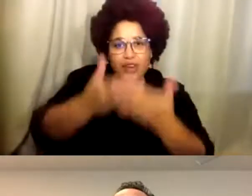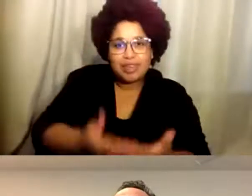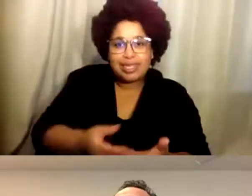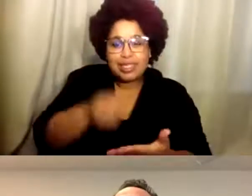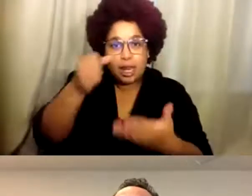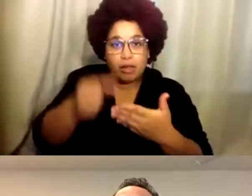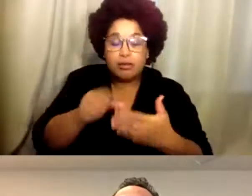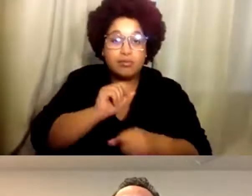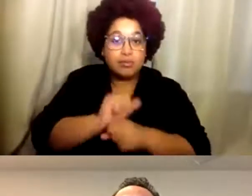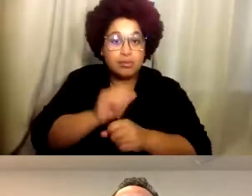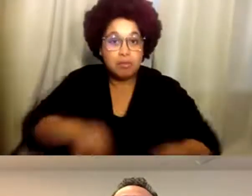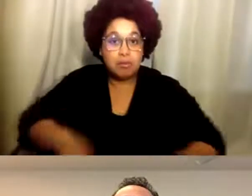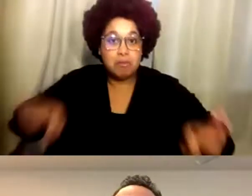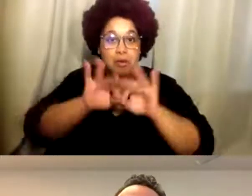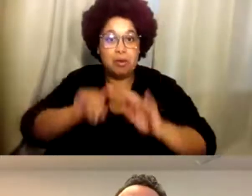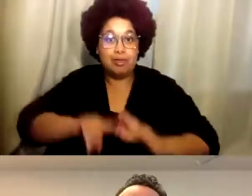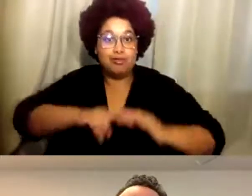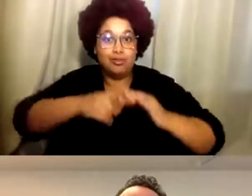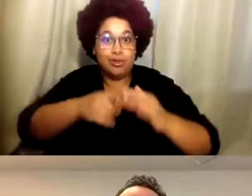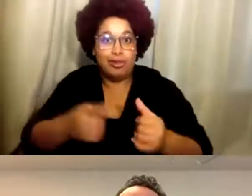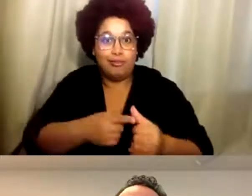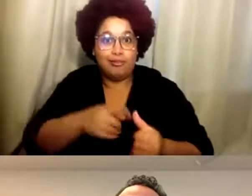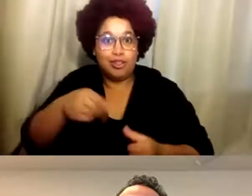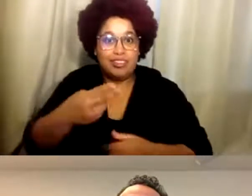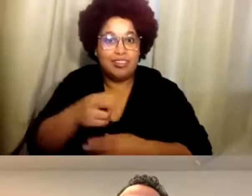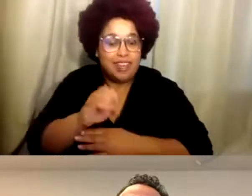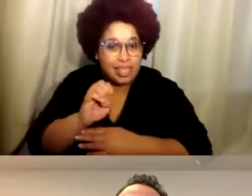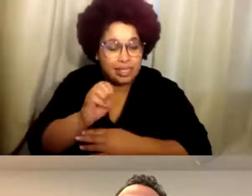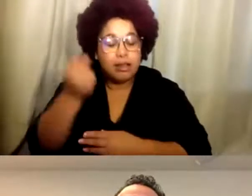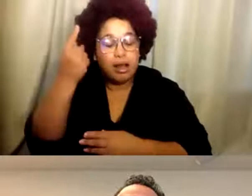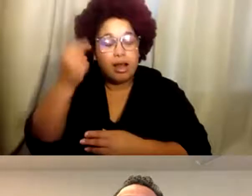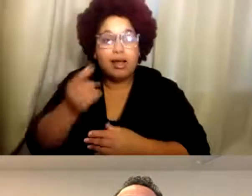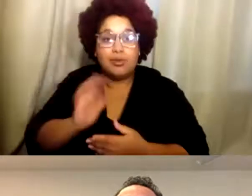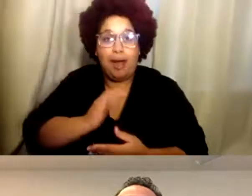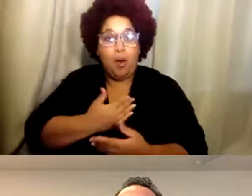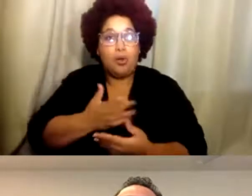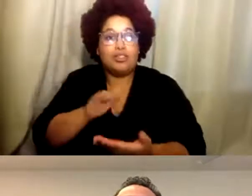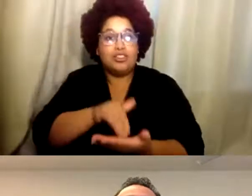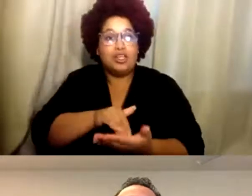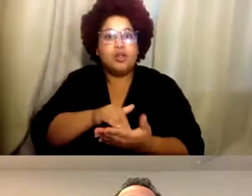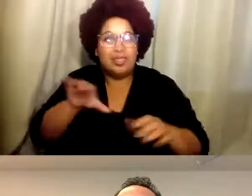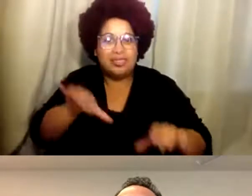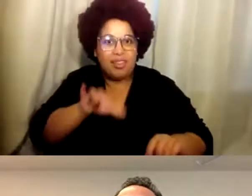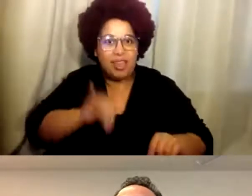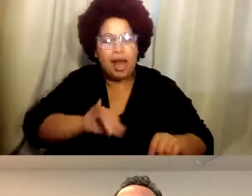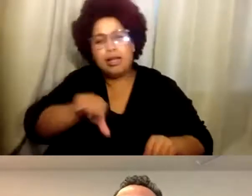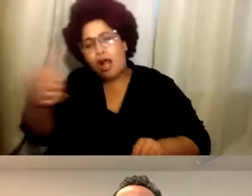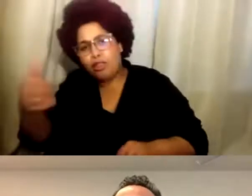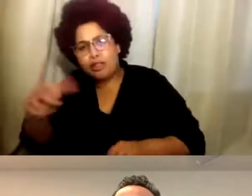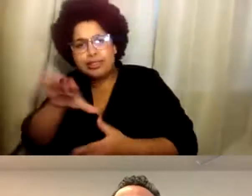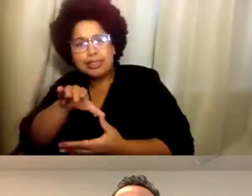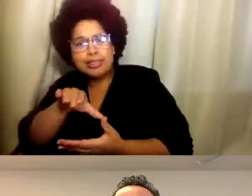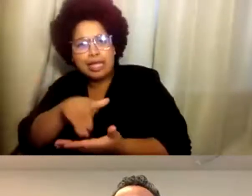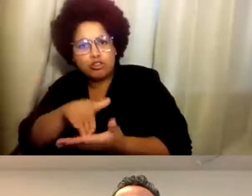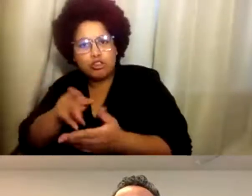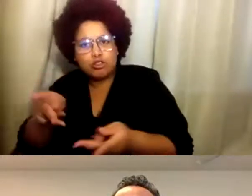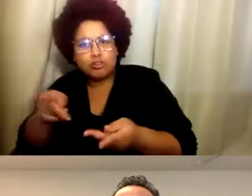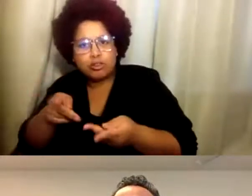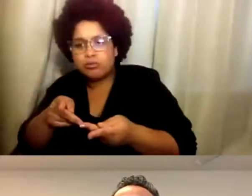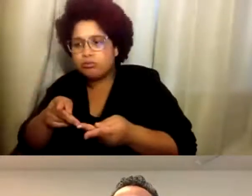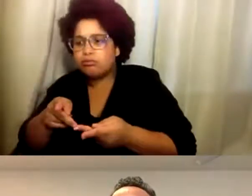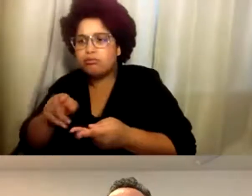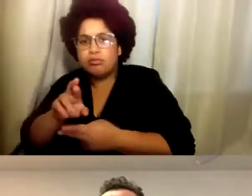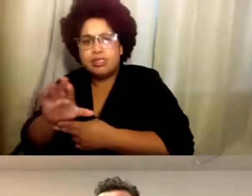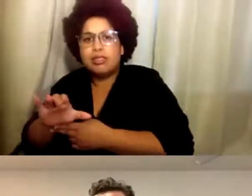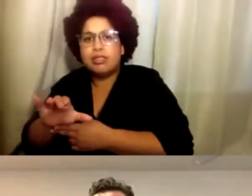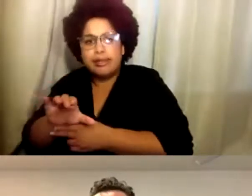when it was first initiated. So those are some of the things we did at our center, and I know many other centers had their own activities. Awesome. Jeanette,